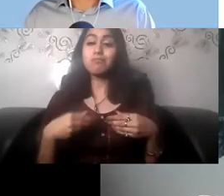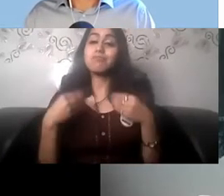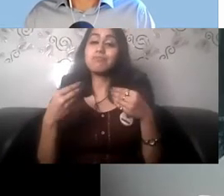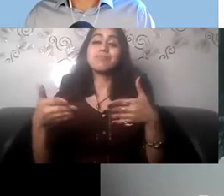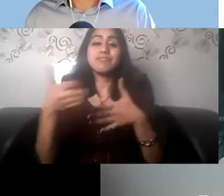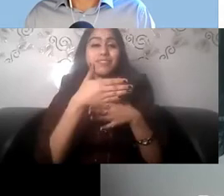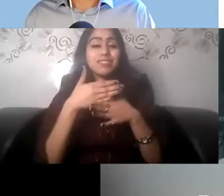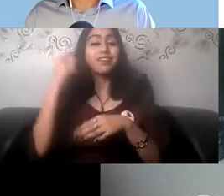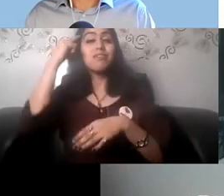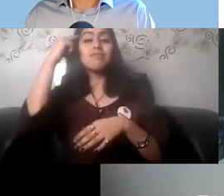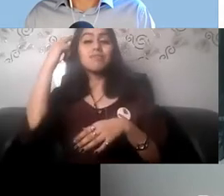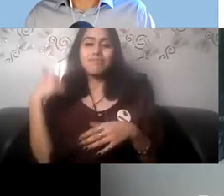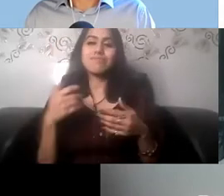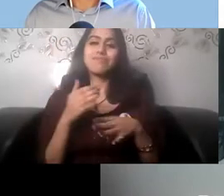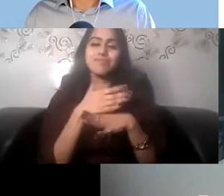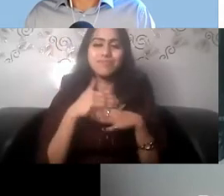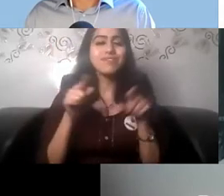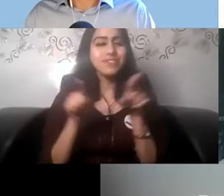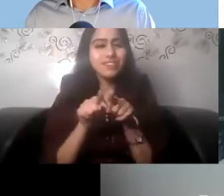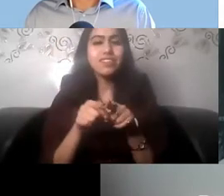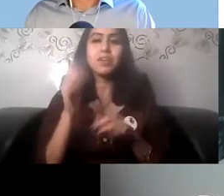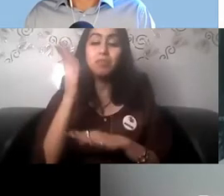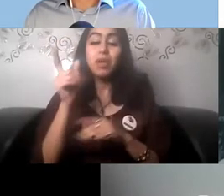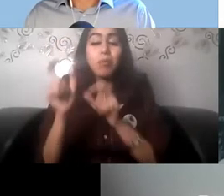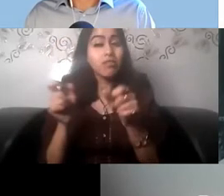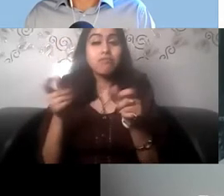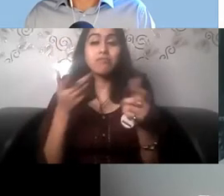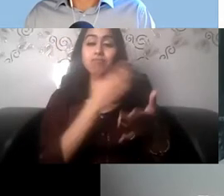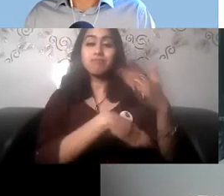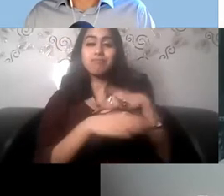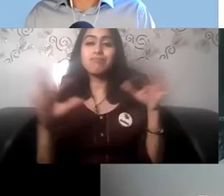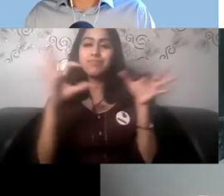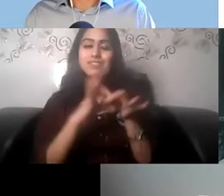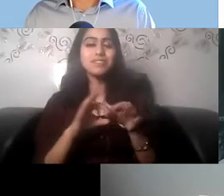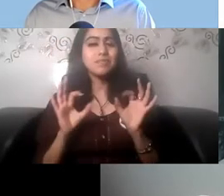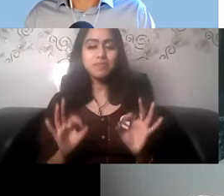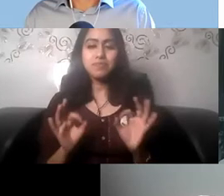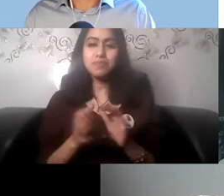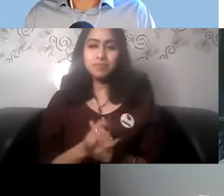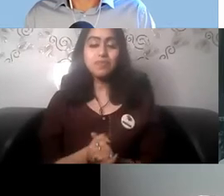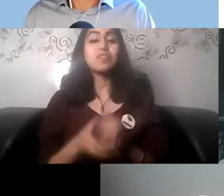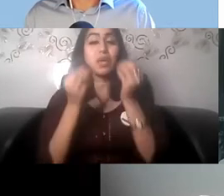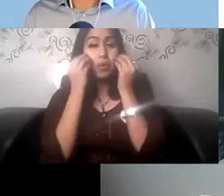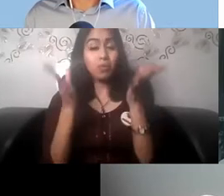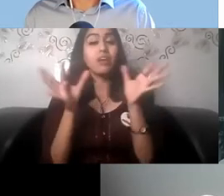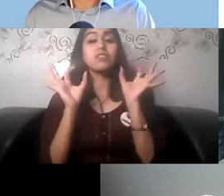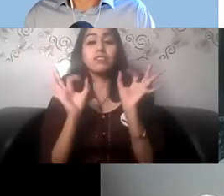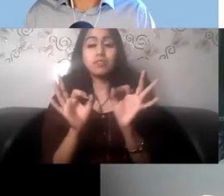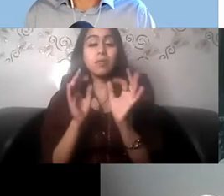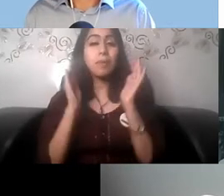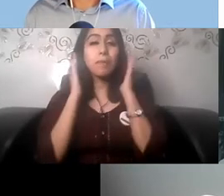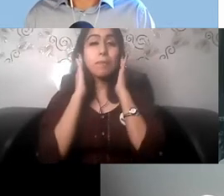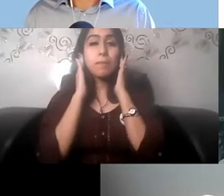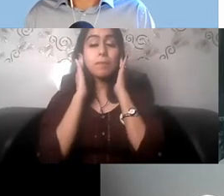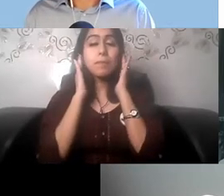which came to my mind in the journey of these people and the journey of Sarthak. Wonderful. Great I example. saw hands up